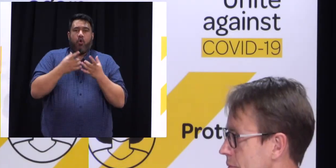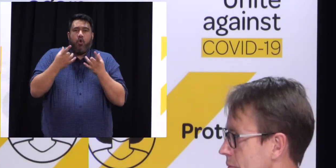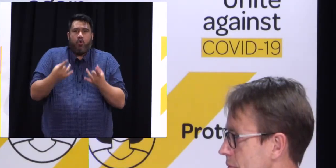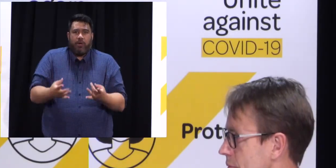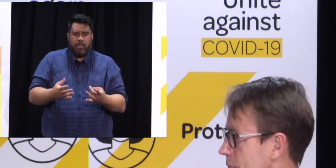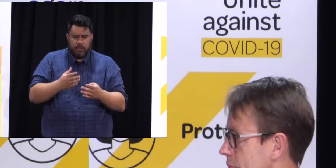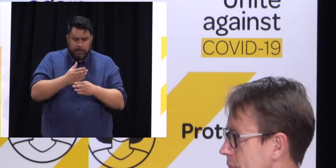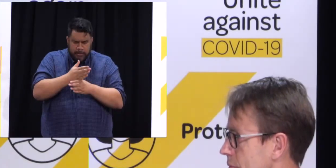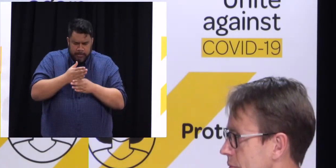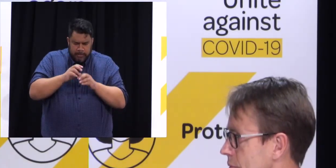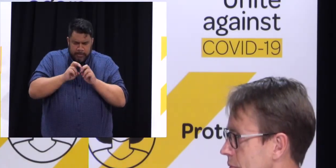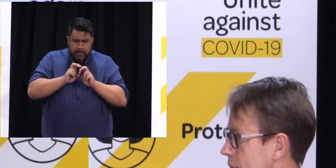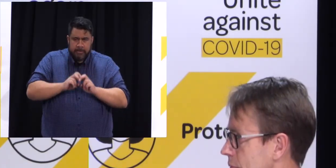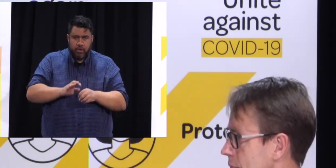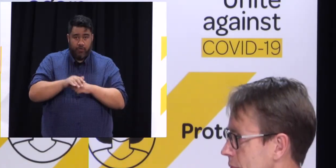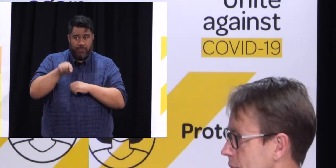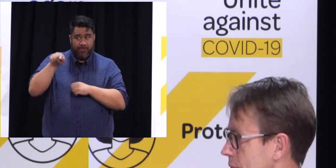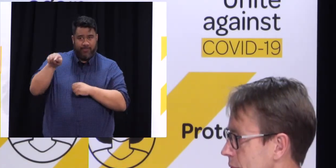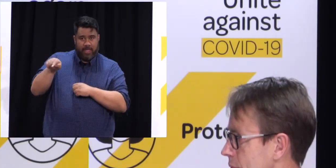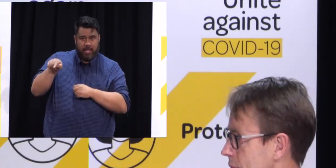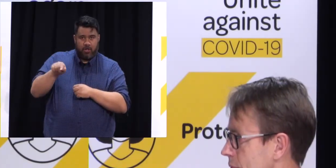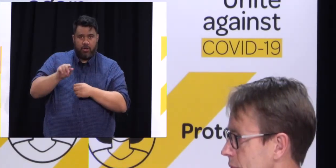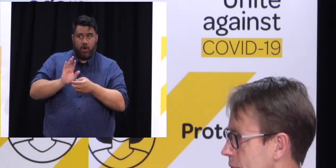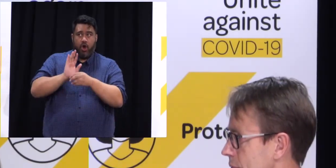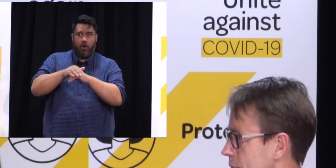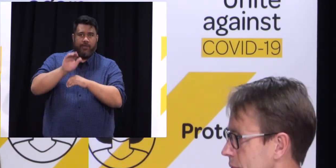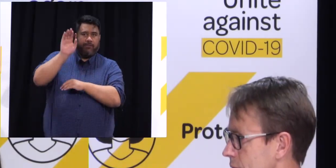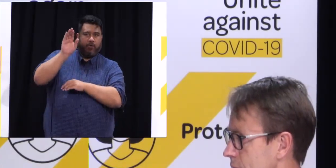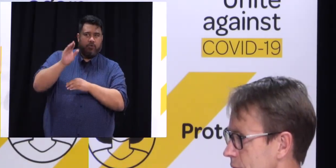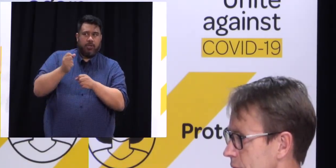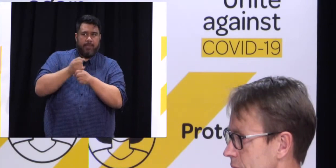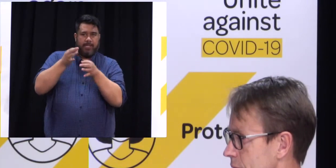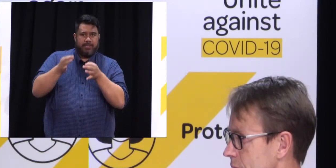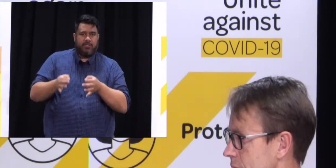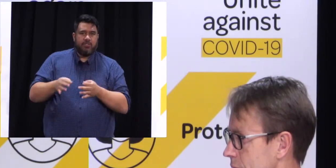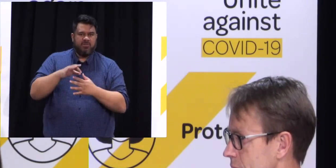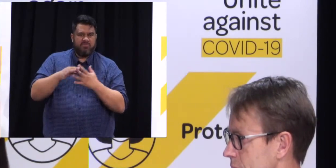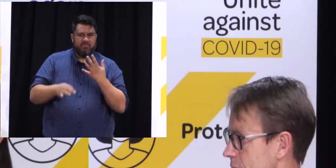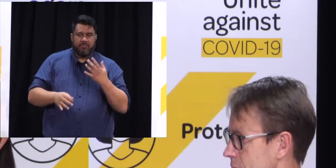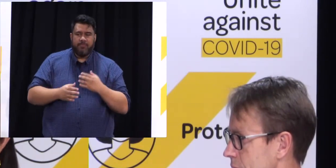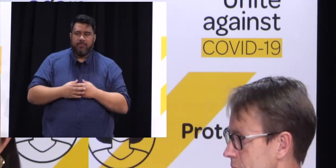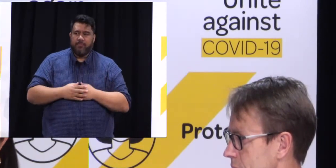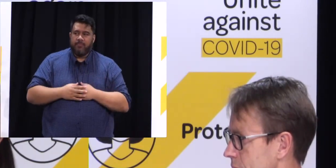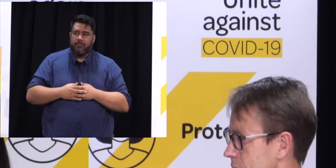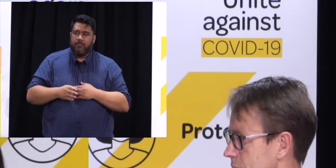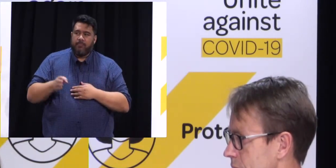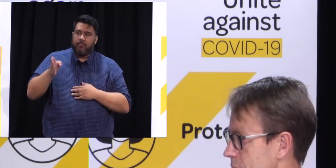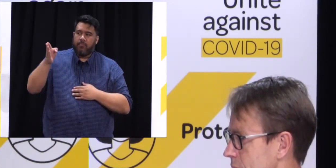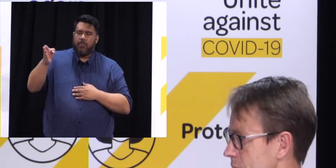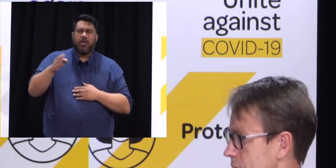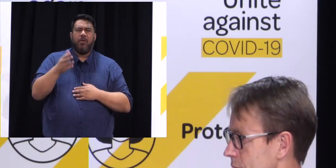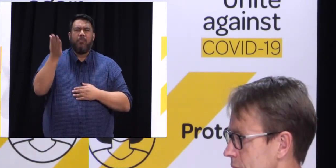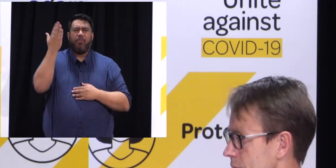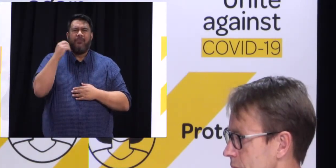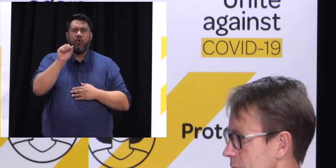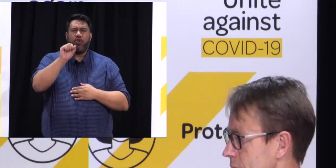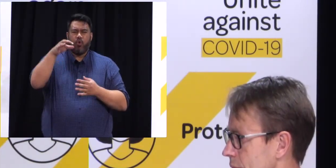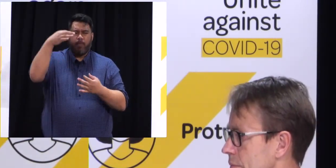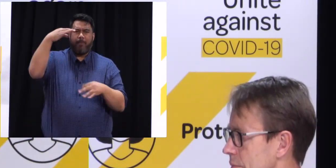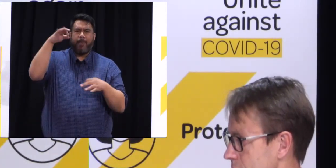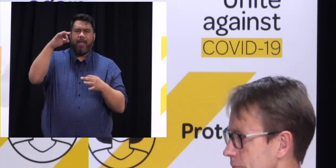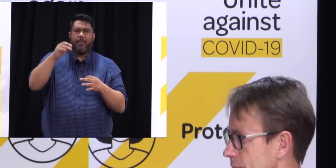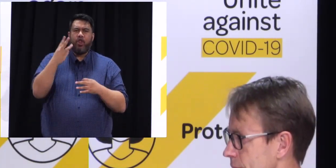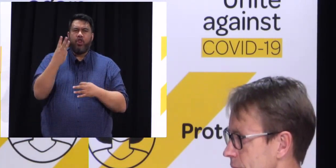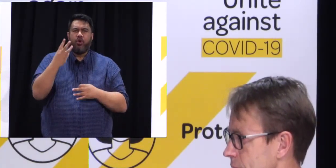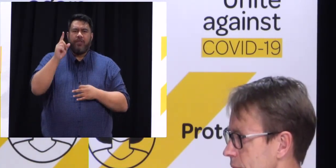options to help us with those future decisions. Dr. Bloomfield, Yeah, in front. the heat map and the 13,000 odd contacts across